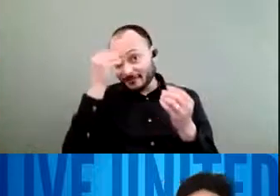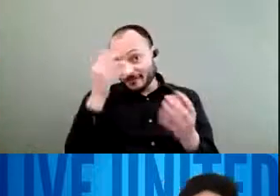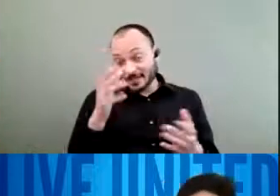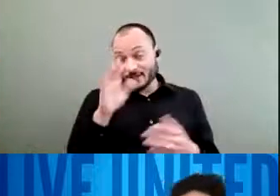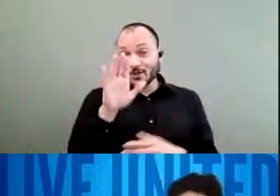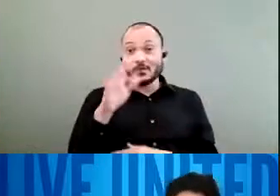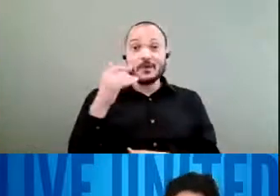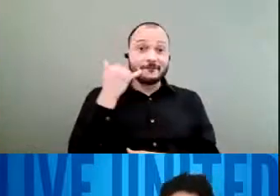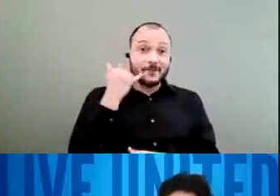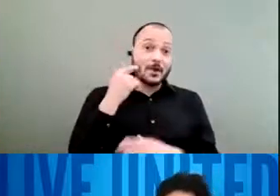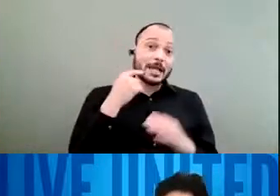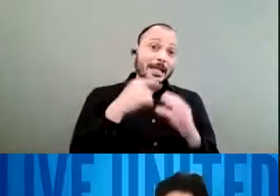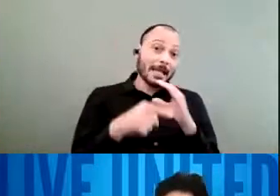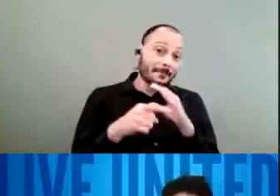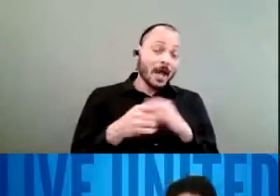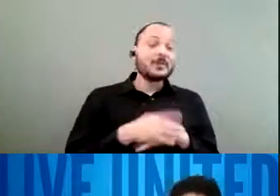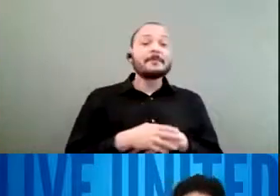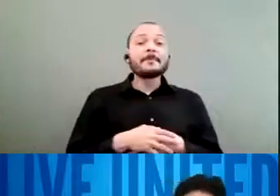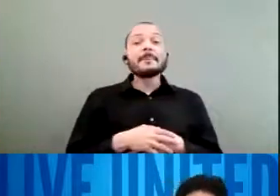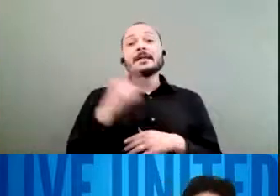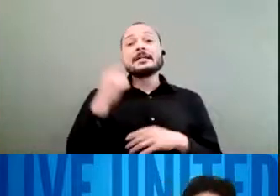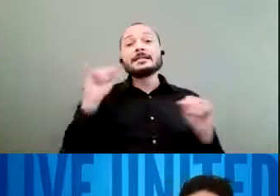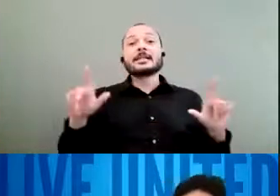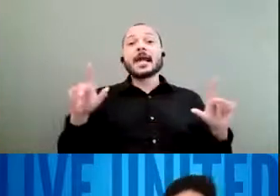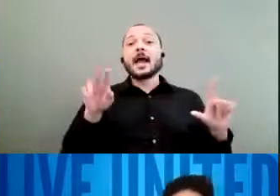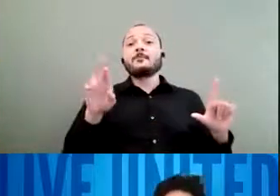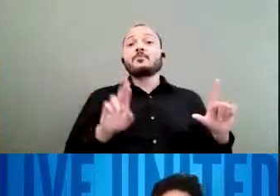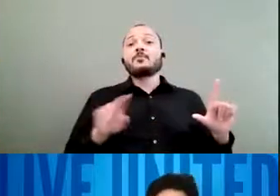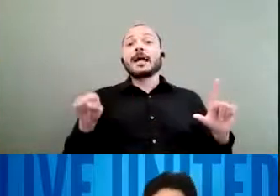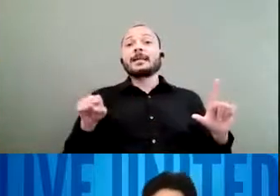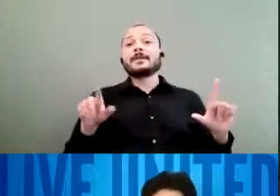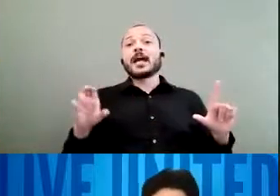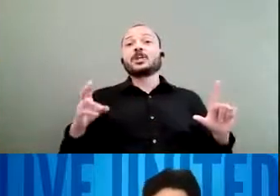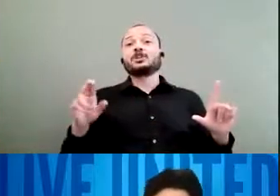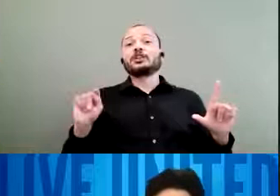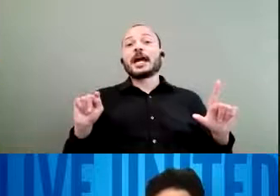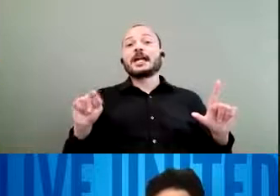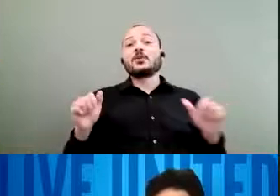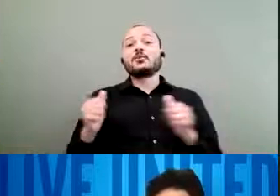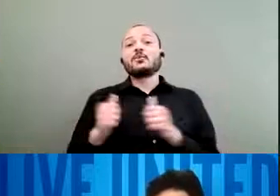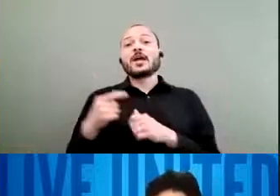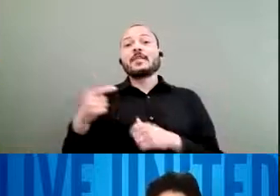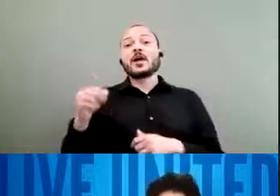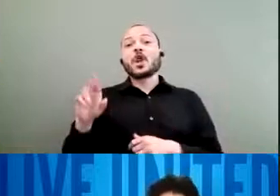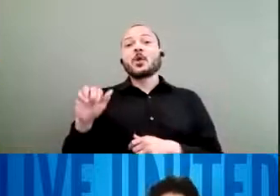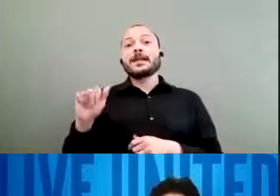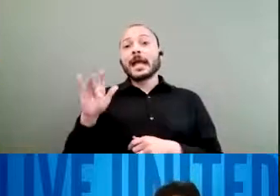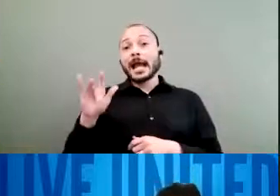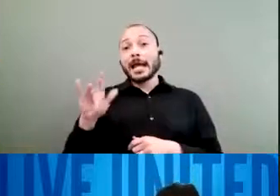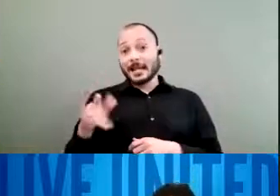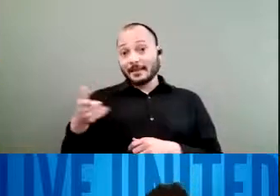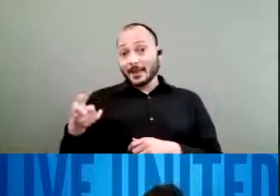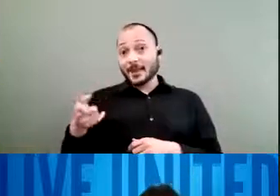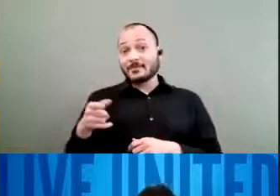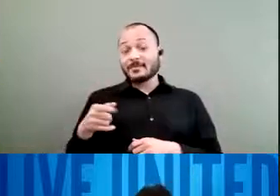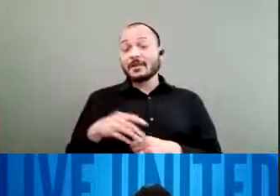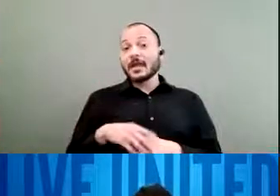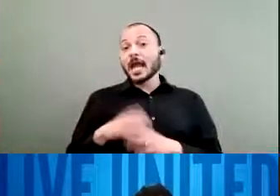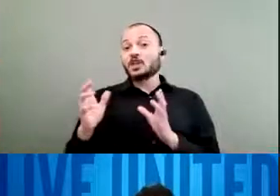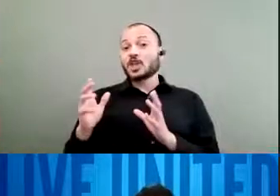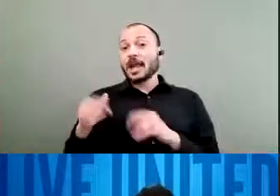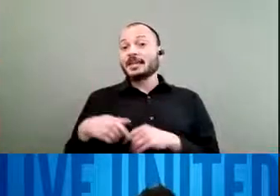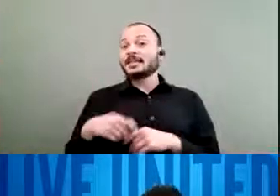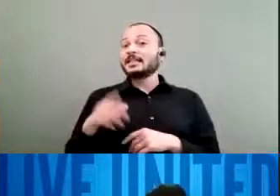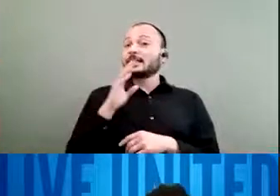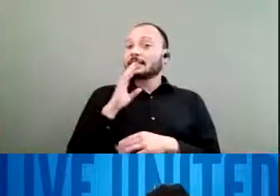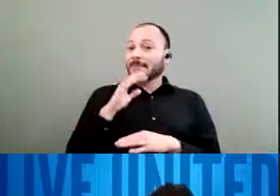and your email. You'll see in the bottom right-hand corner, there's a little chat with Gloria button that you can click on as well. Gloria